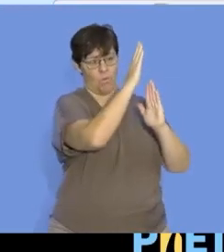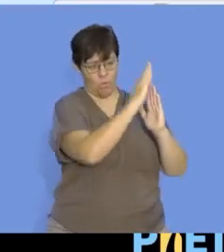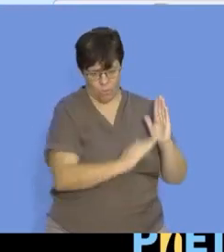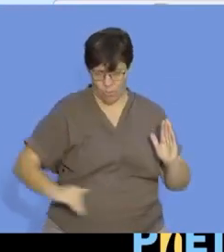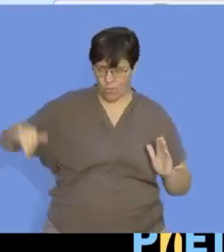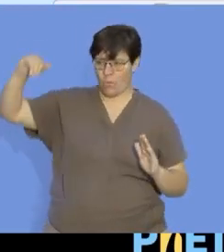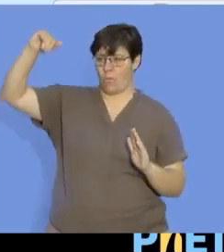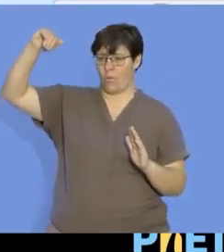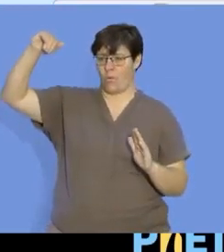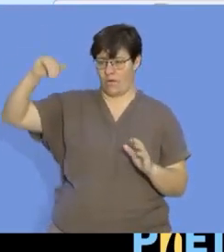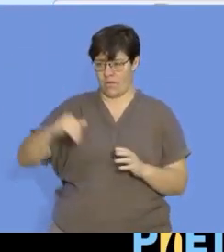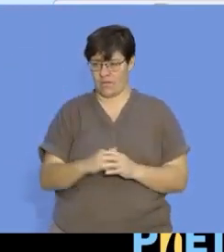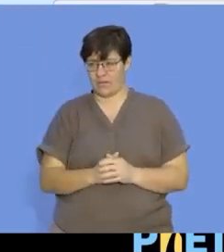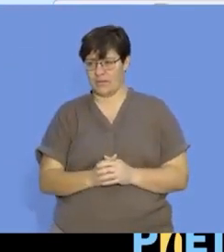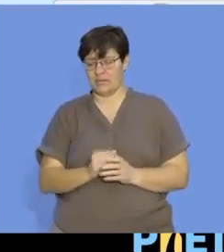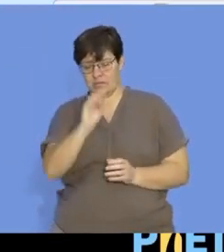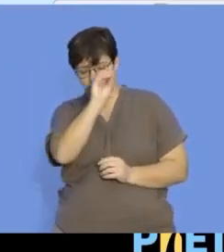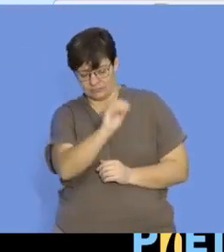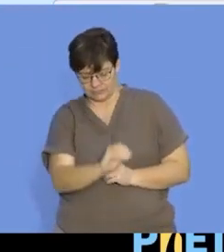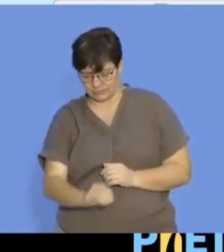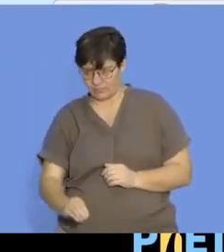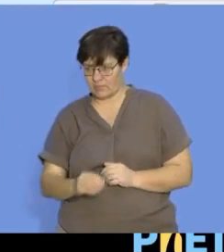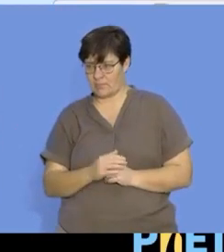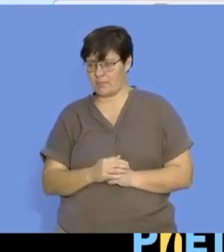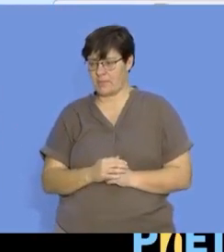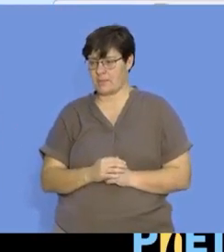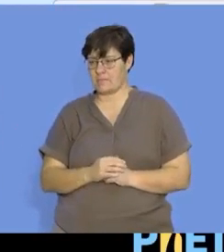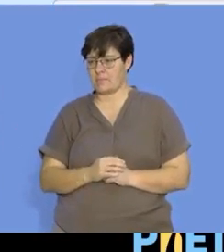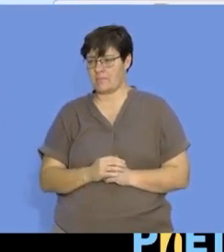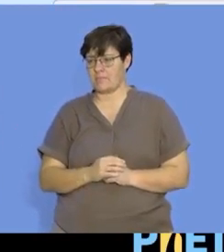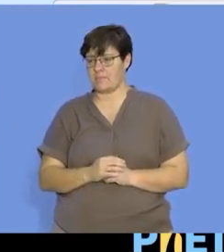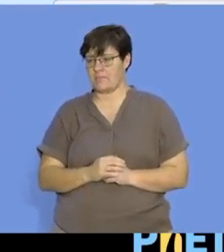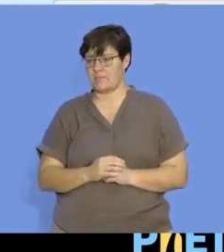Now let's take this grid and take it all the way down to here.